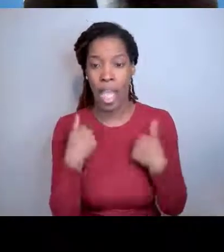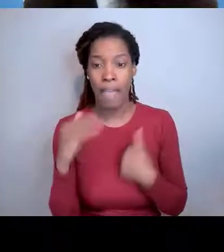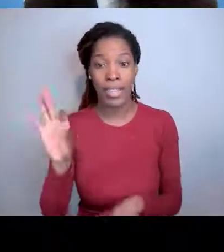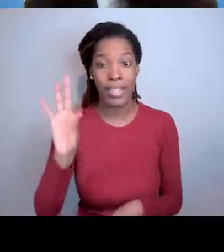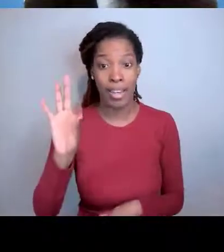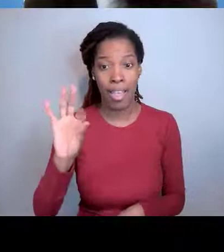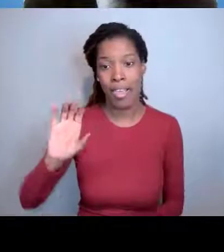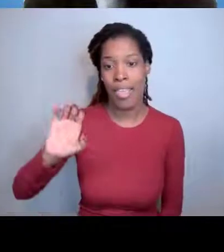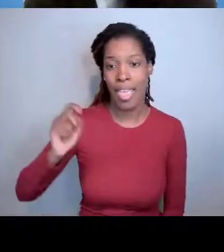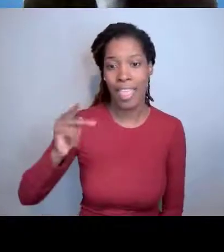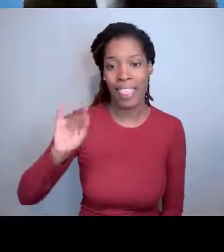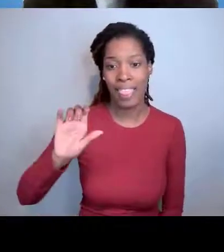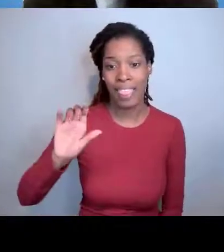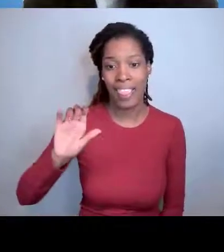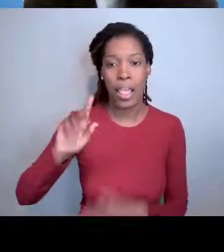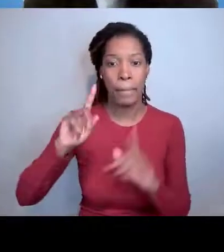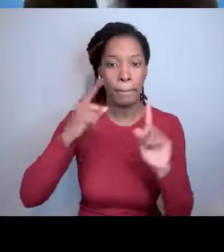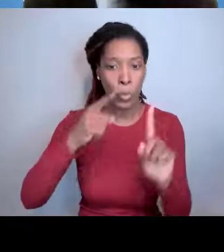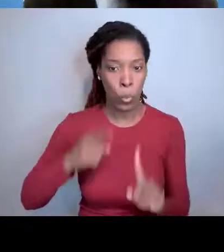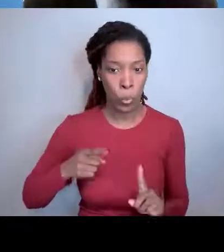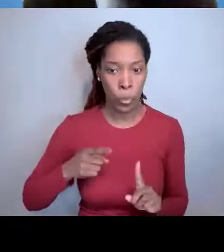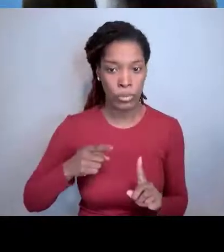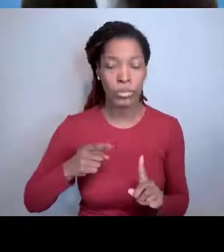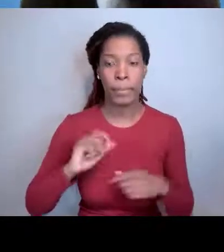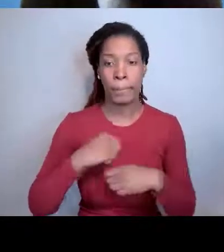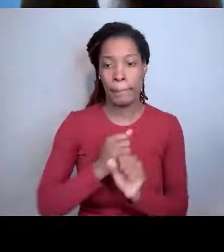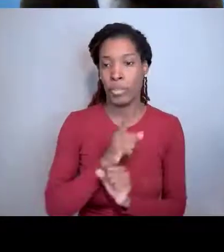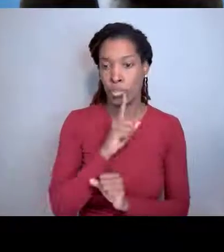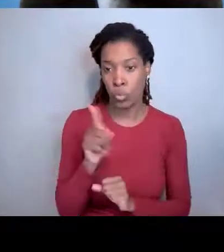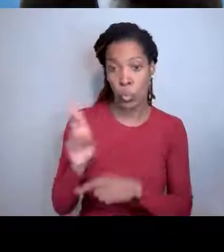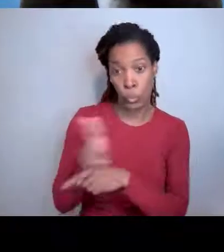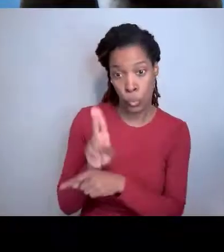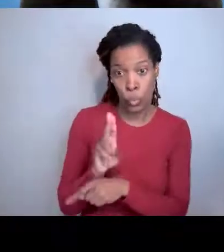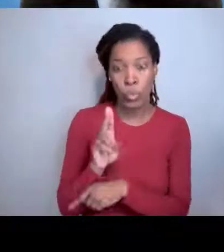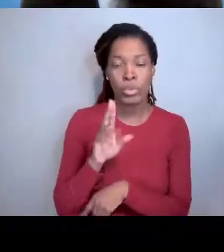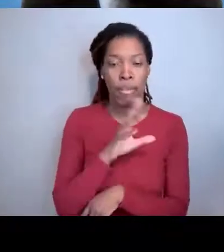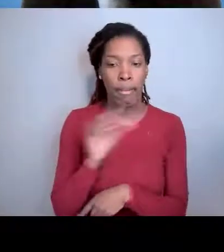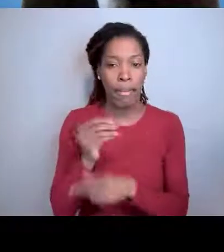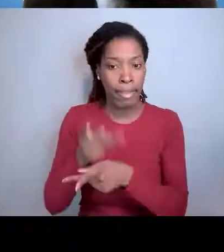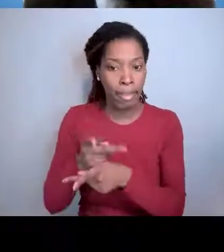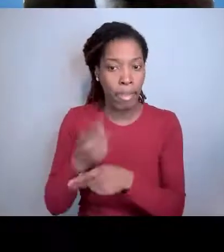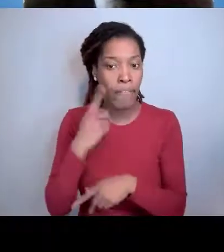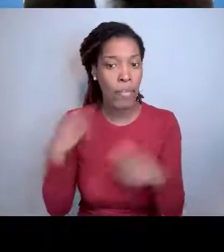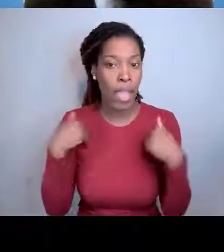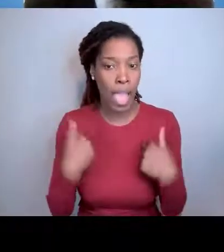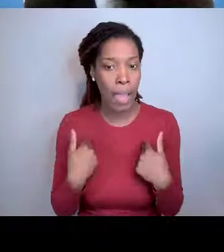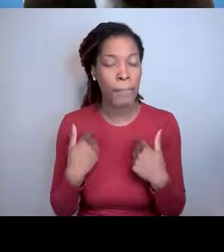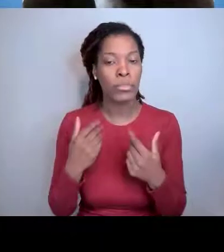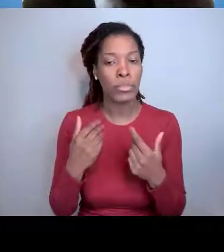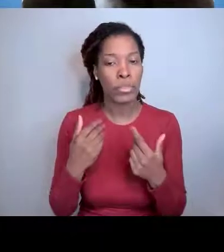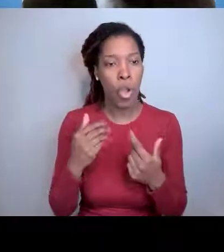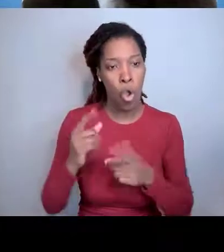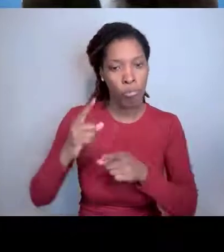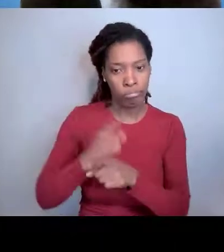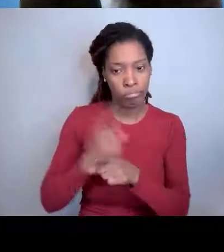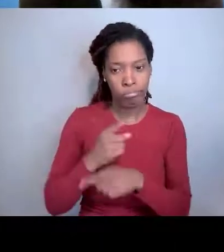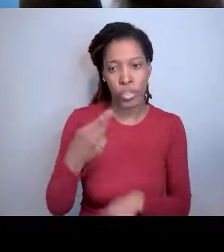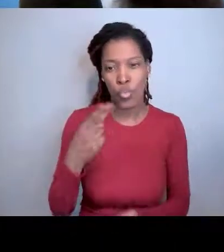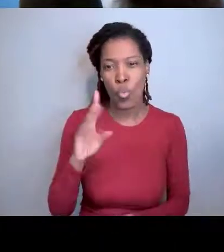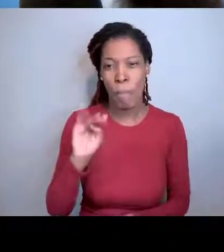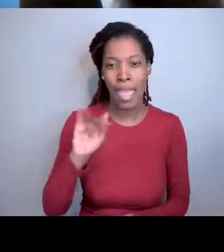ethical principles governing the humane care and use of animals in research. The